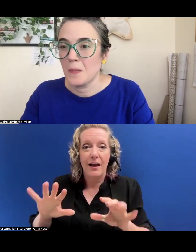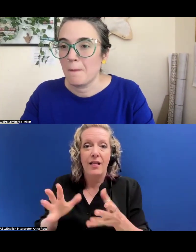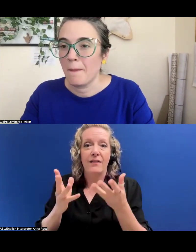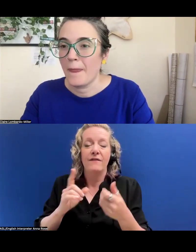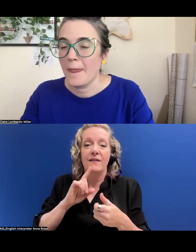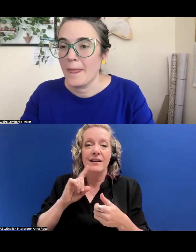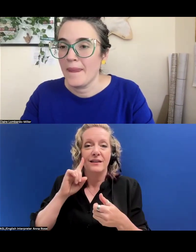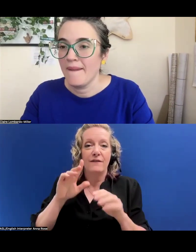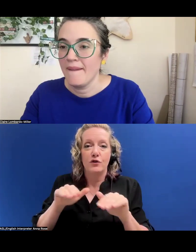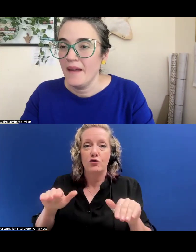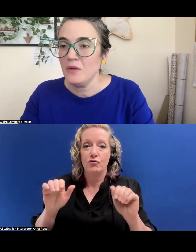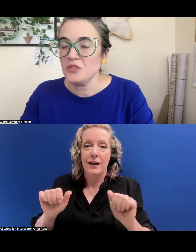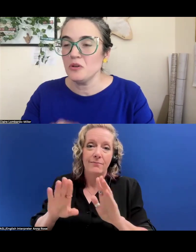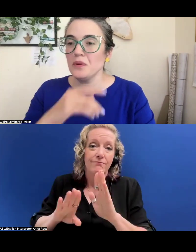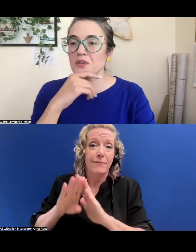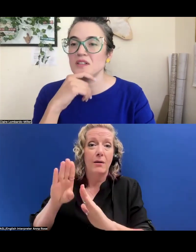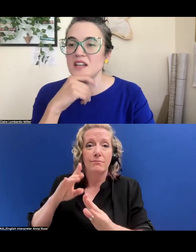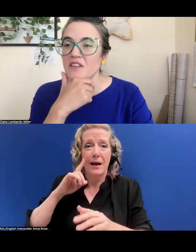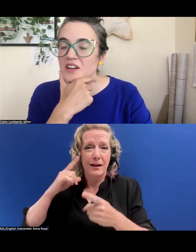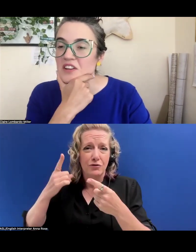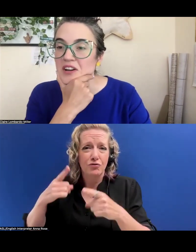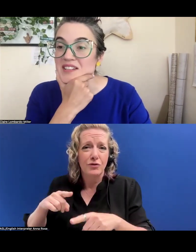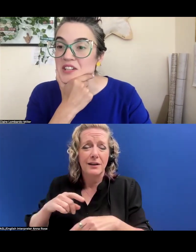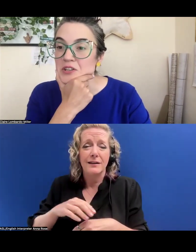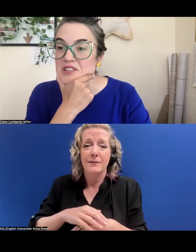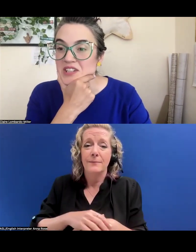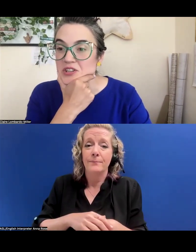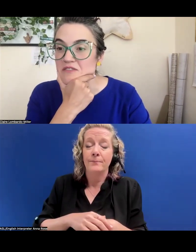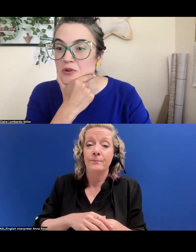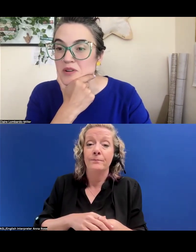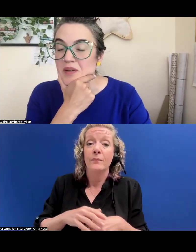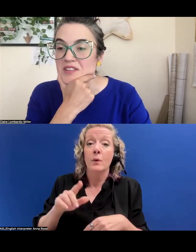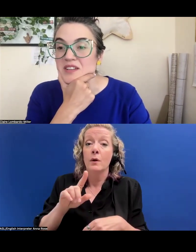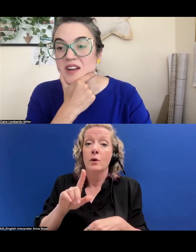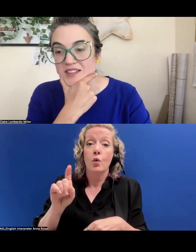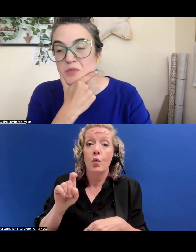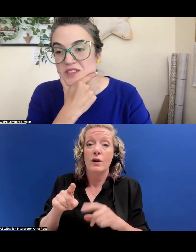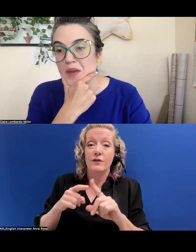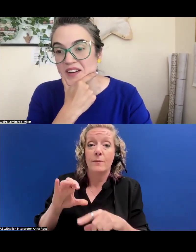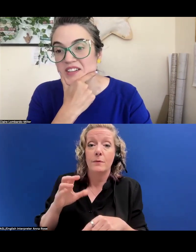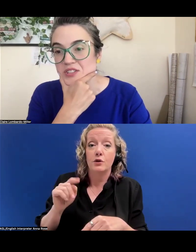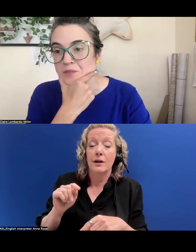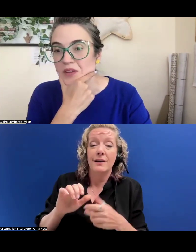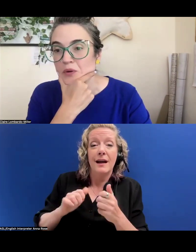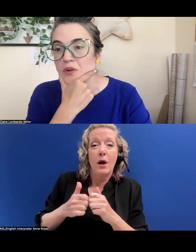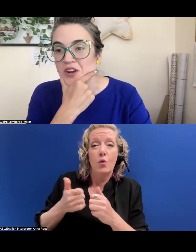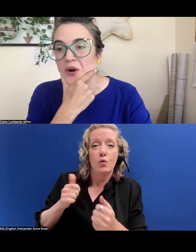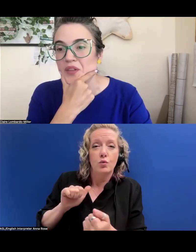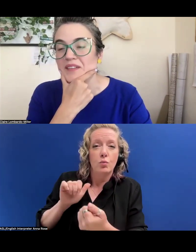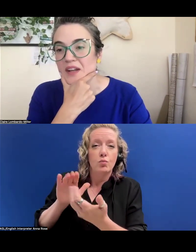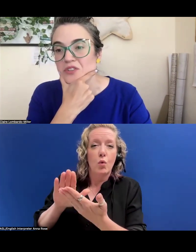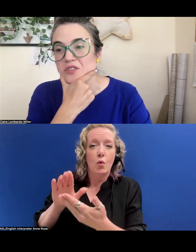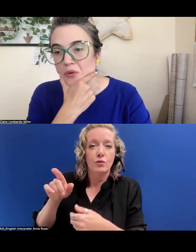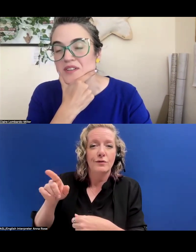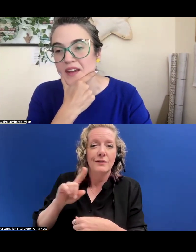Totally. How would you approach a deaf, hard of hearing itinerant teacher informing parents to not speak Spanish when we know